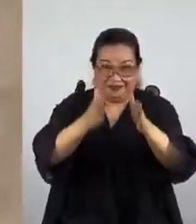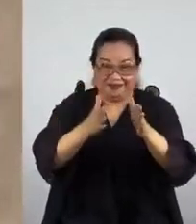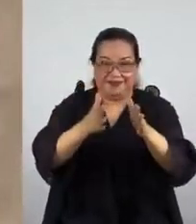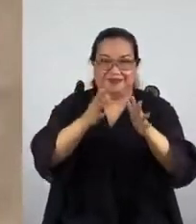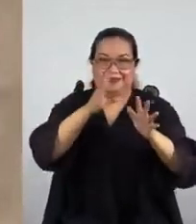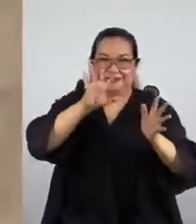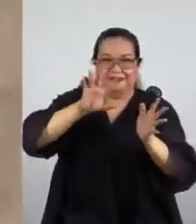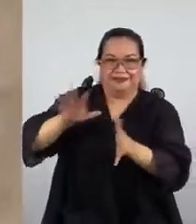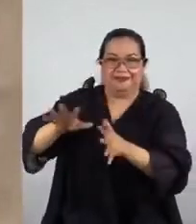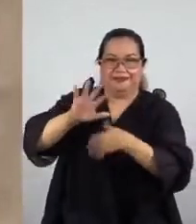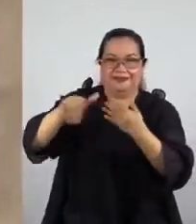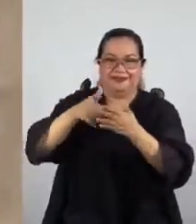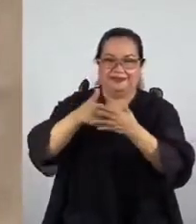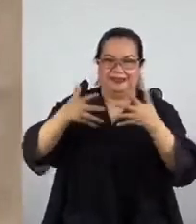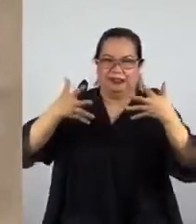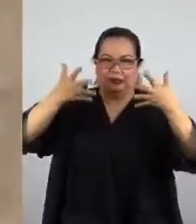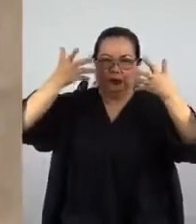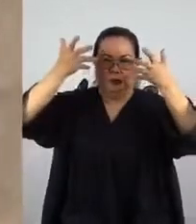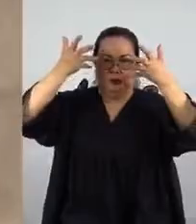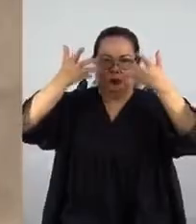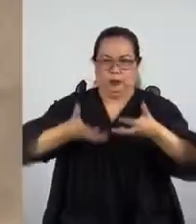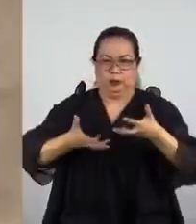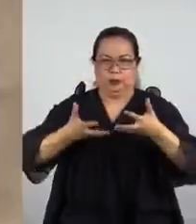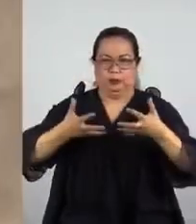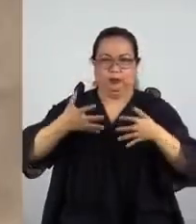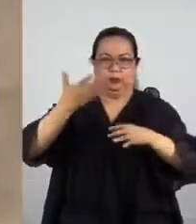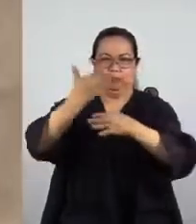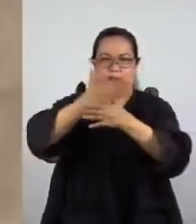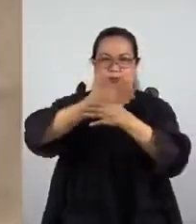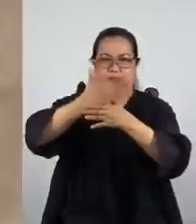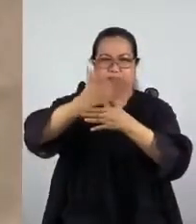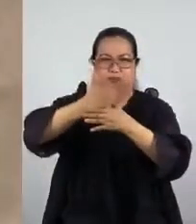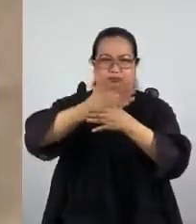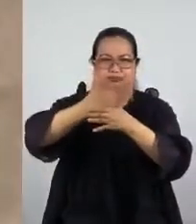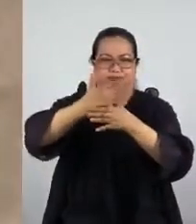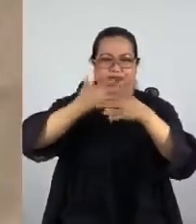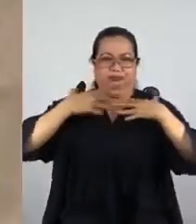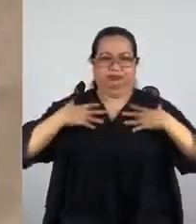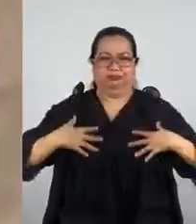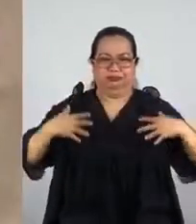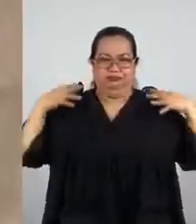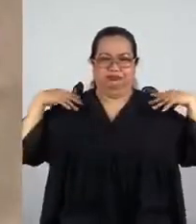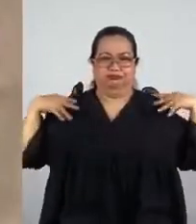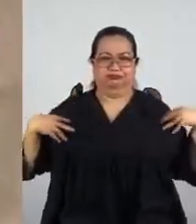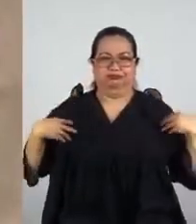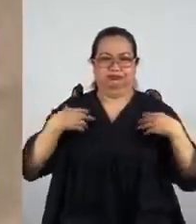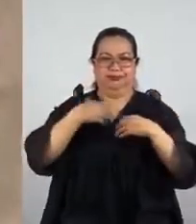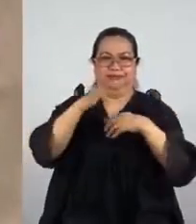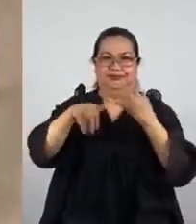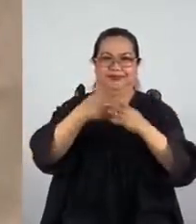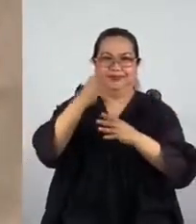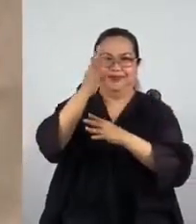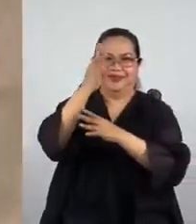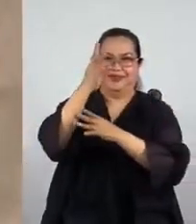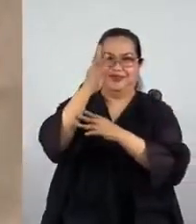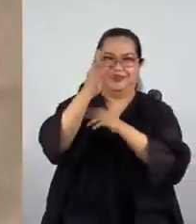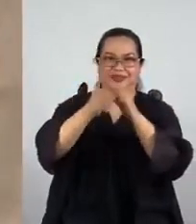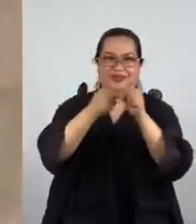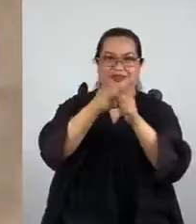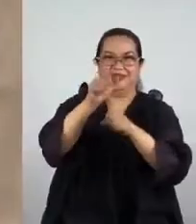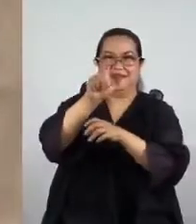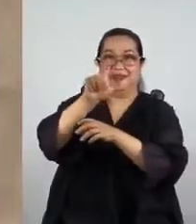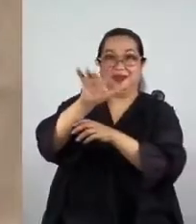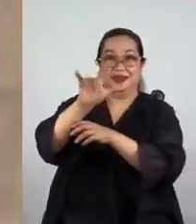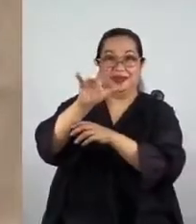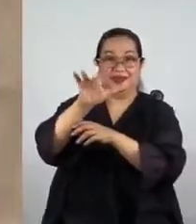he eliminates anything that makes it so cumbersome to run. 40 years ago, I was 25 pounds